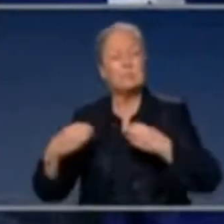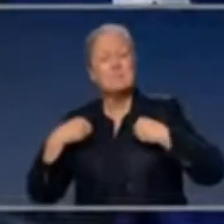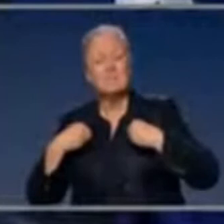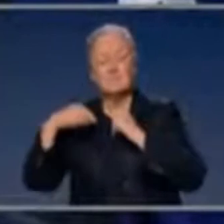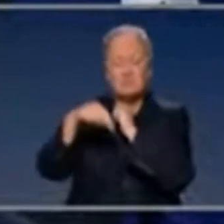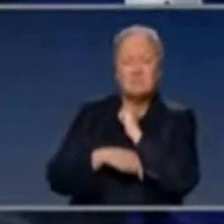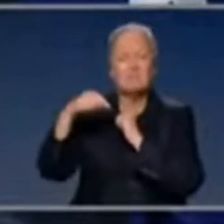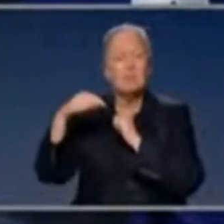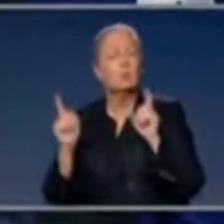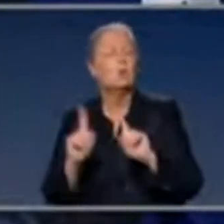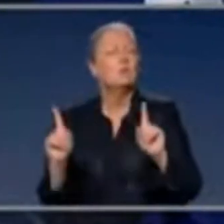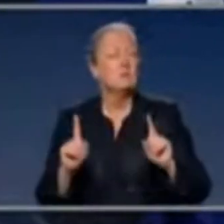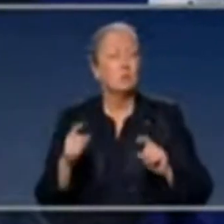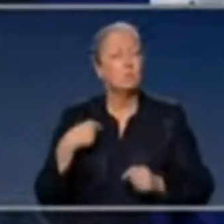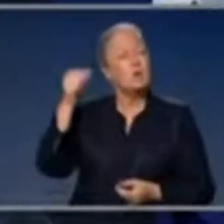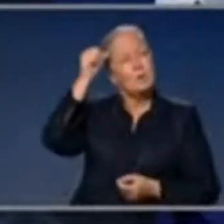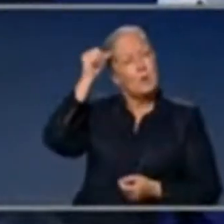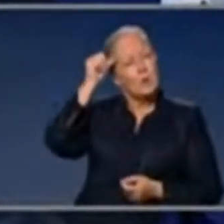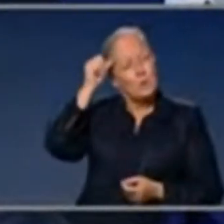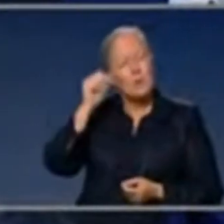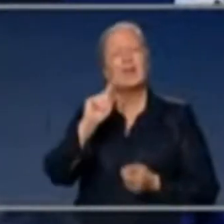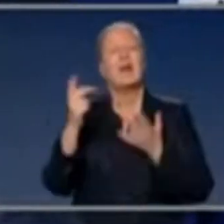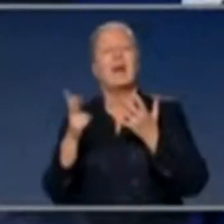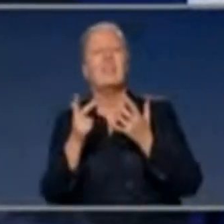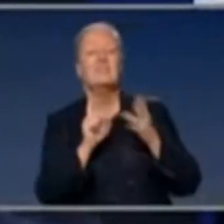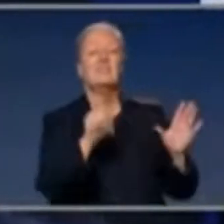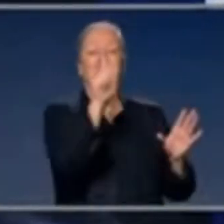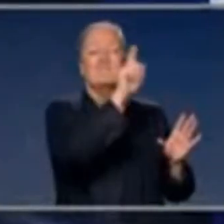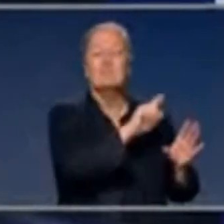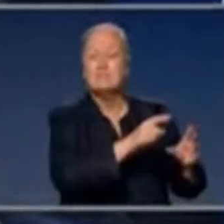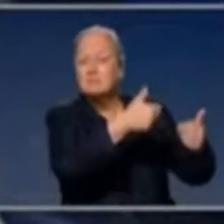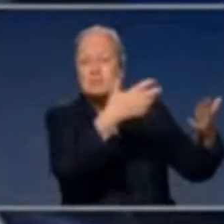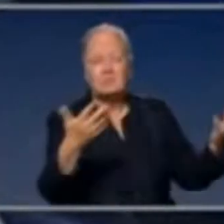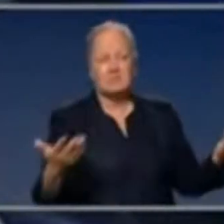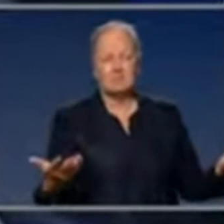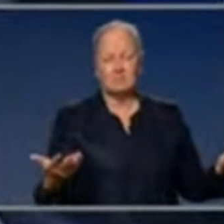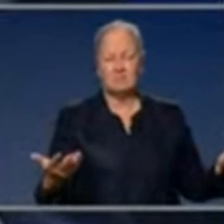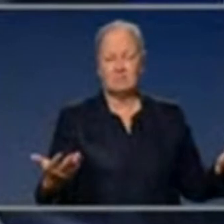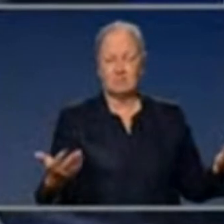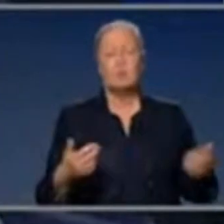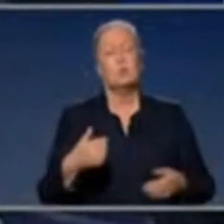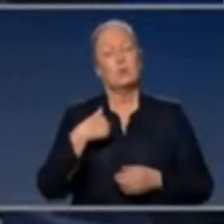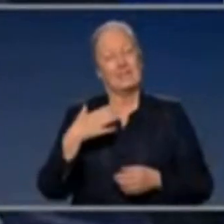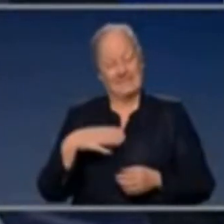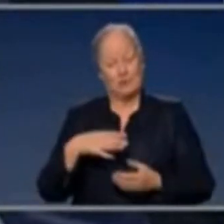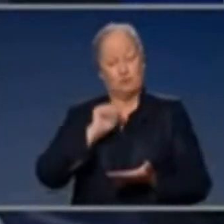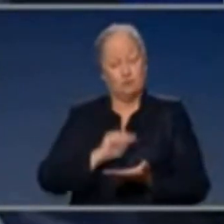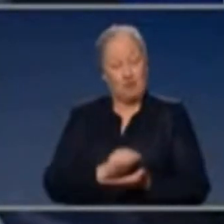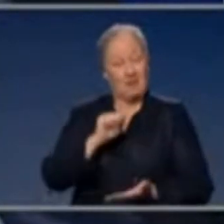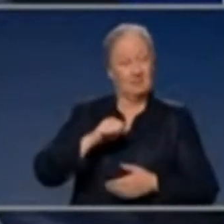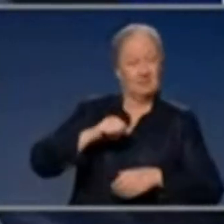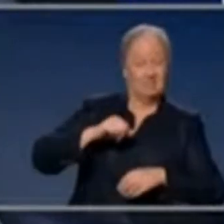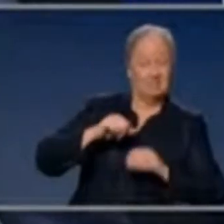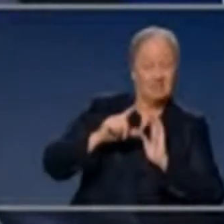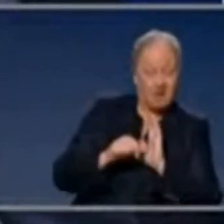better results. So I think we have to continue to observe how the situation unfolds and make decisions at the right